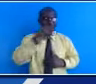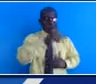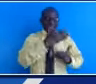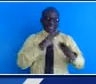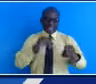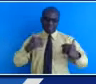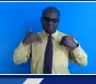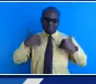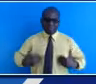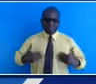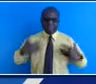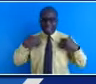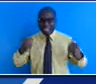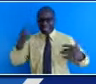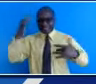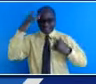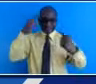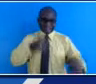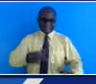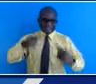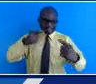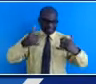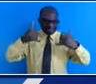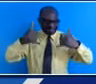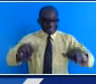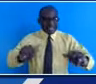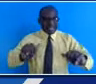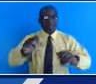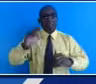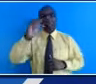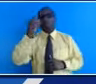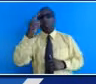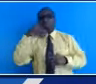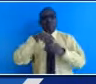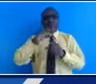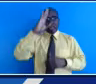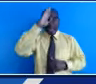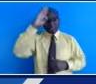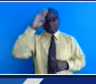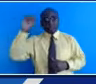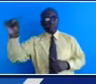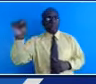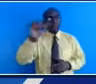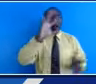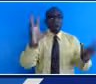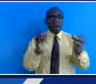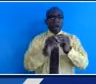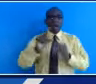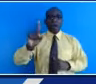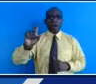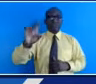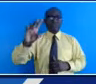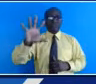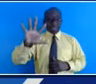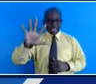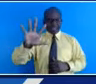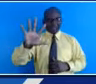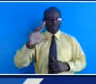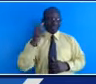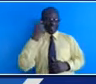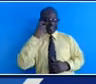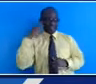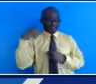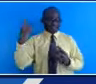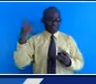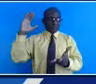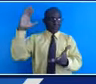people hospitalized. The most recent number is not yesterday's number, the day before, at 160. But that is an encouraging sign. In the peak,